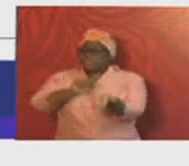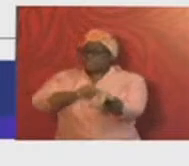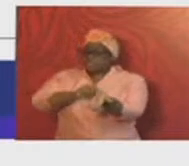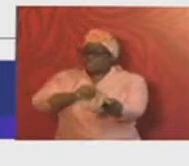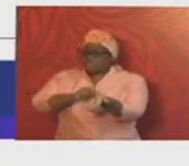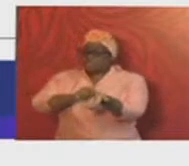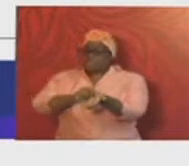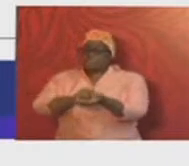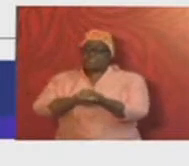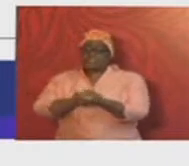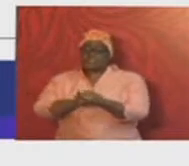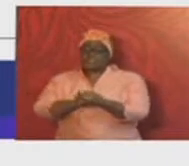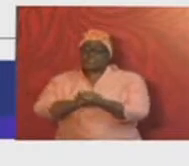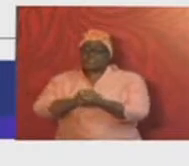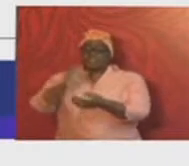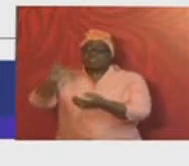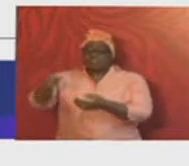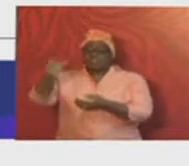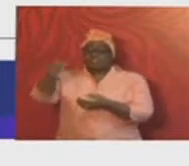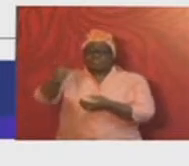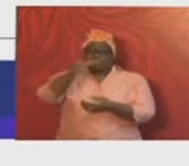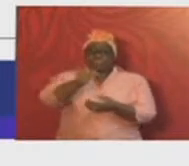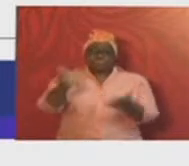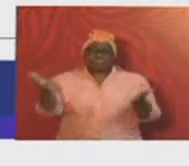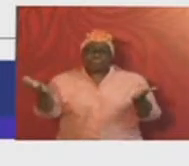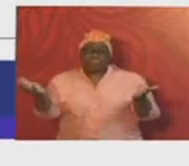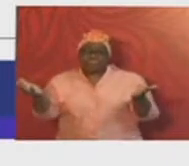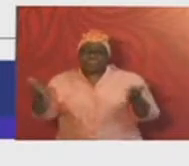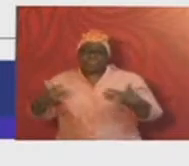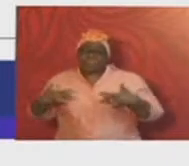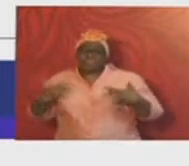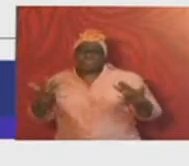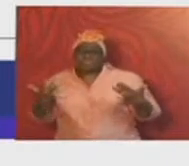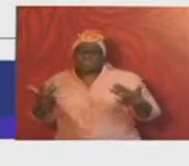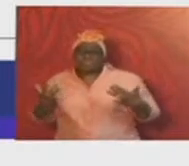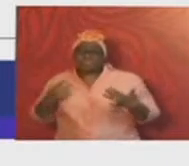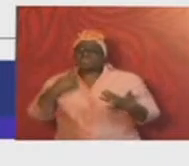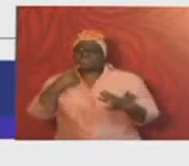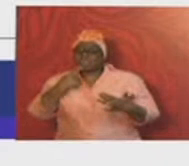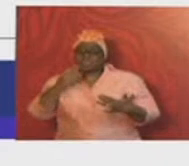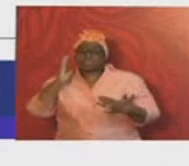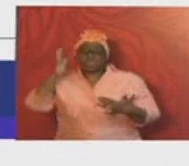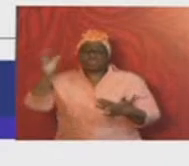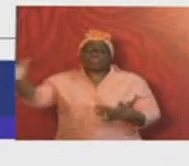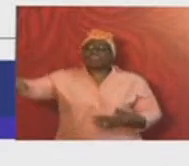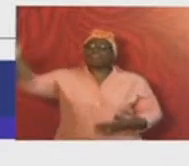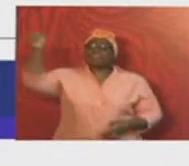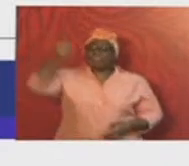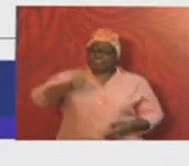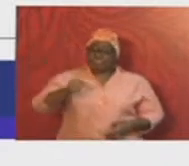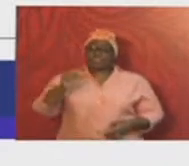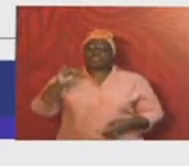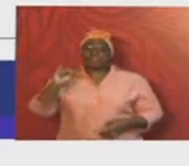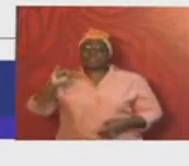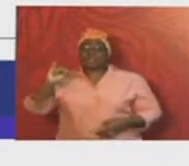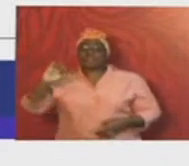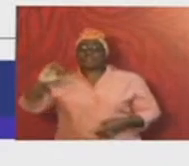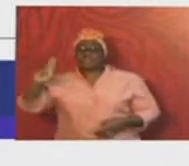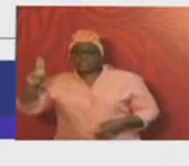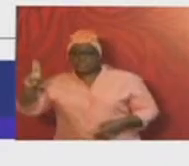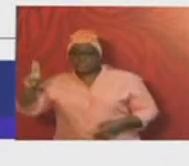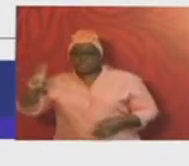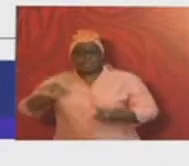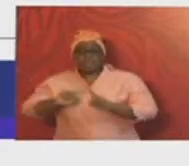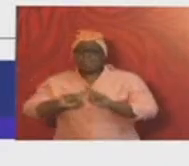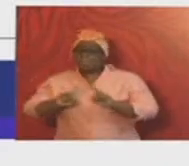going to be put in the ICUs, but I just want you to get more specific as to what locations. And